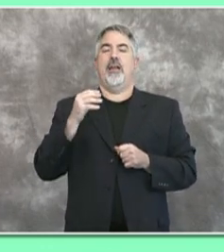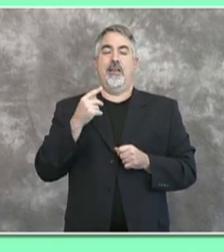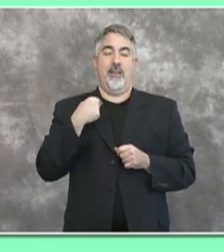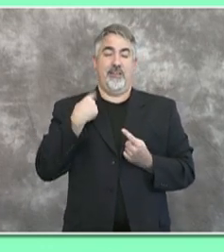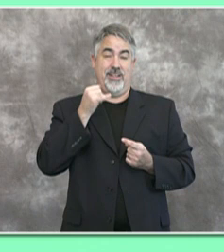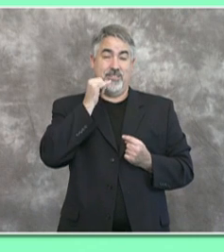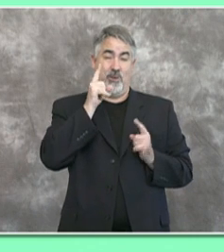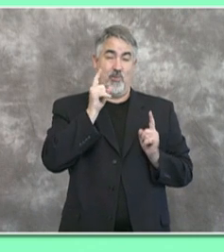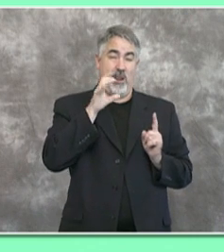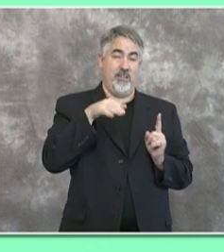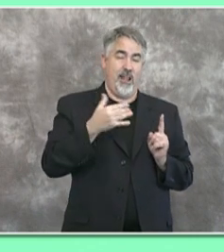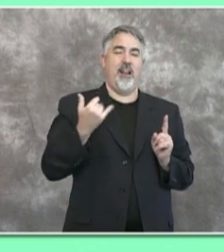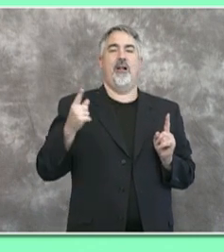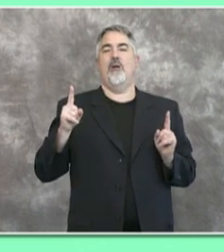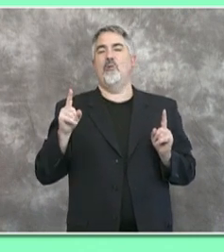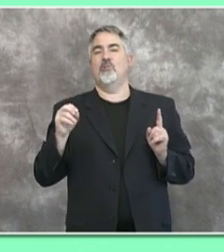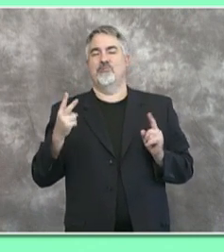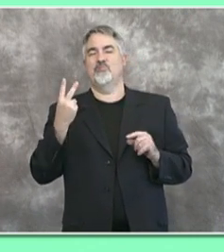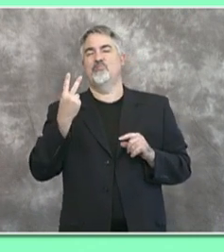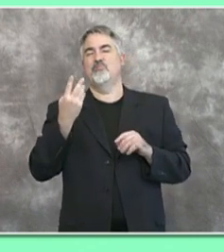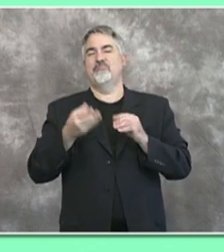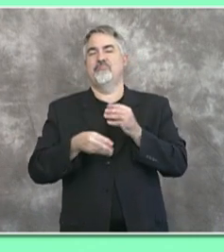additional deaths, these include